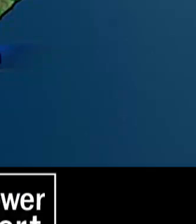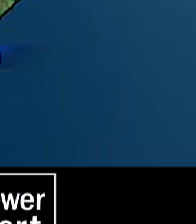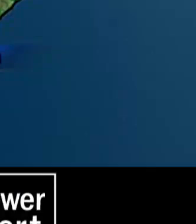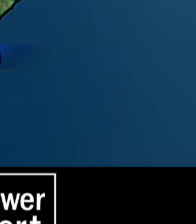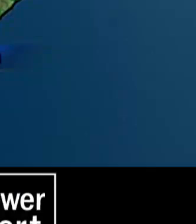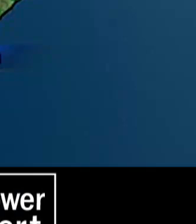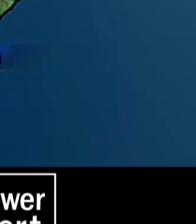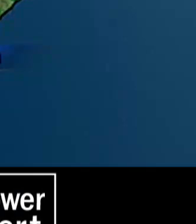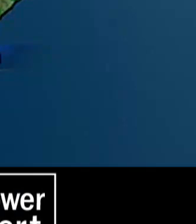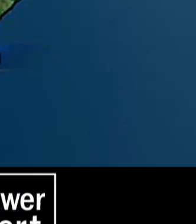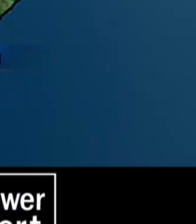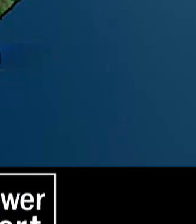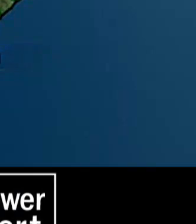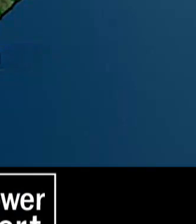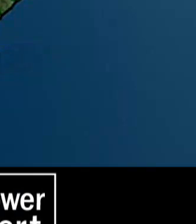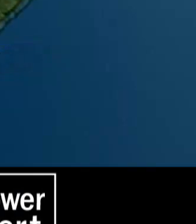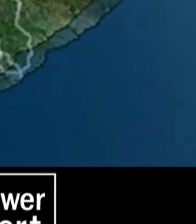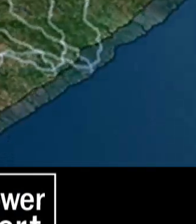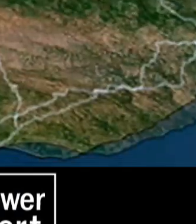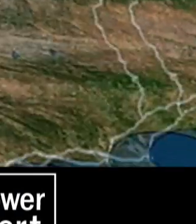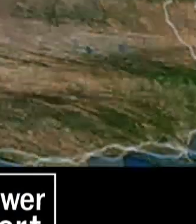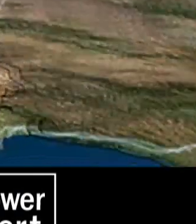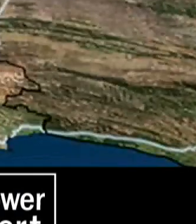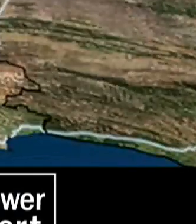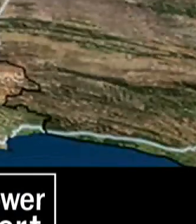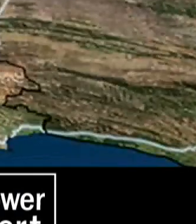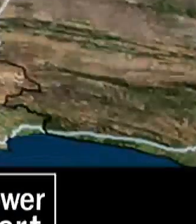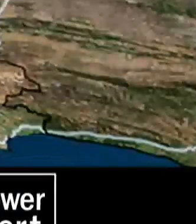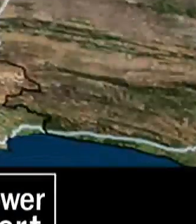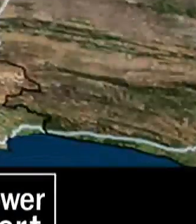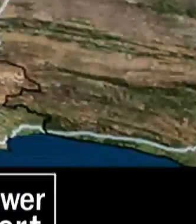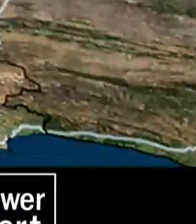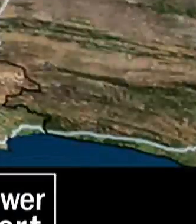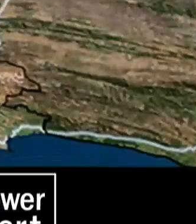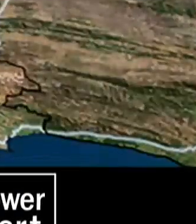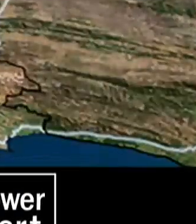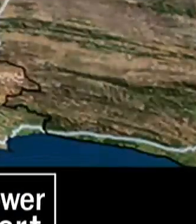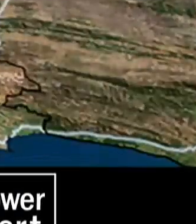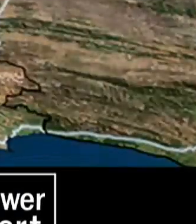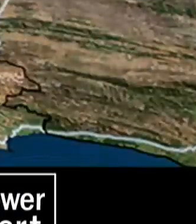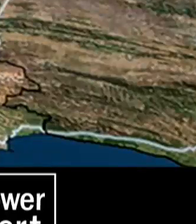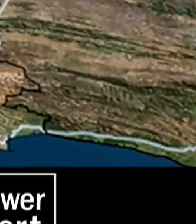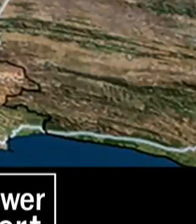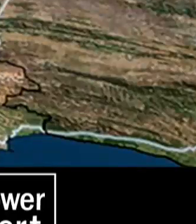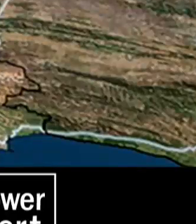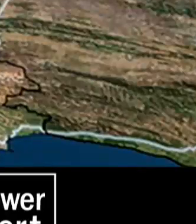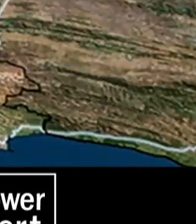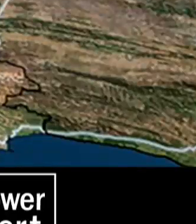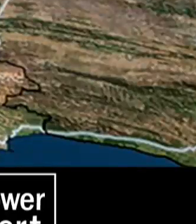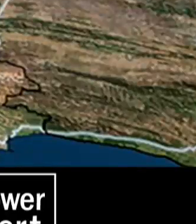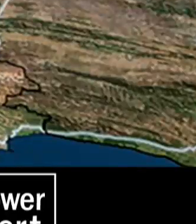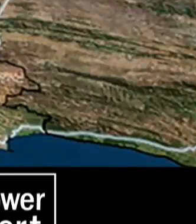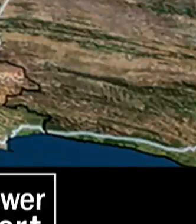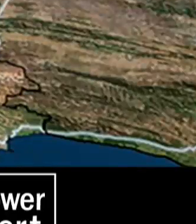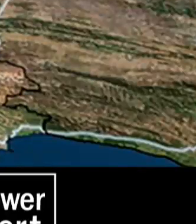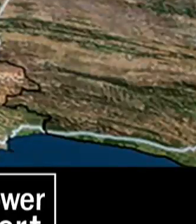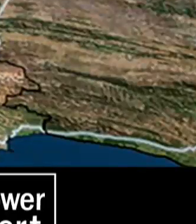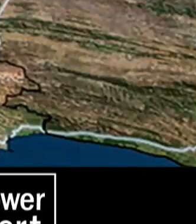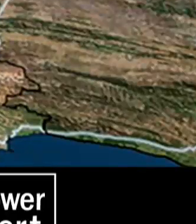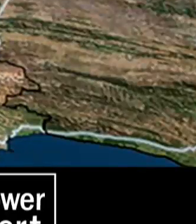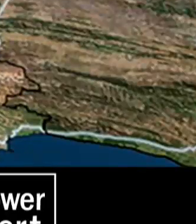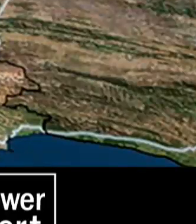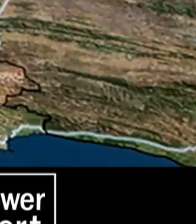tsena bele ka bo East London rata ke masompe di shupa ka bo Robodikela ba Kapa le gona gore bona ga botsena fela phisho e tla ba gona ka bo Lionsburg ka bo Worcester o tsena